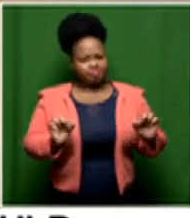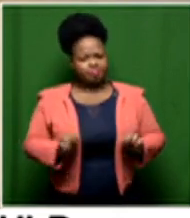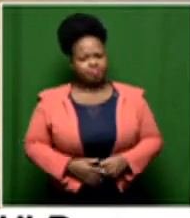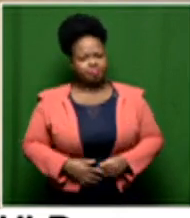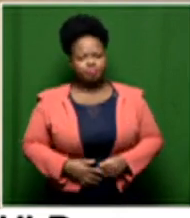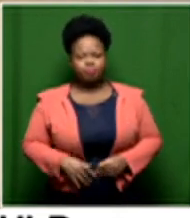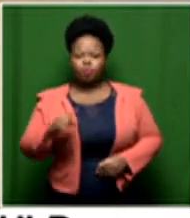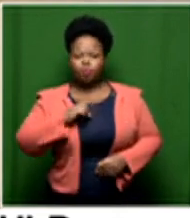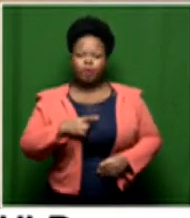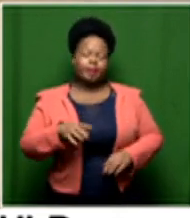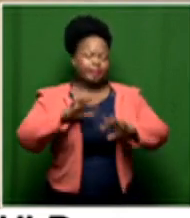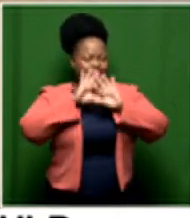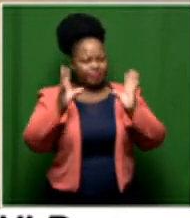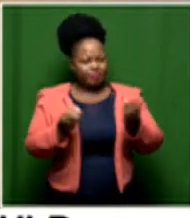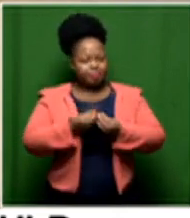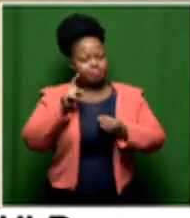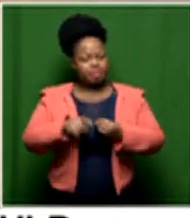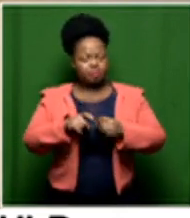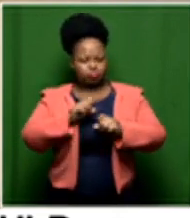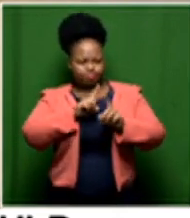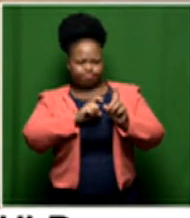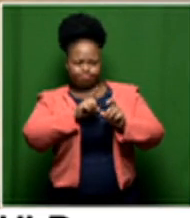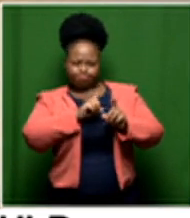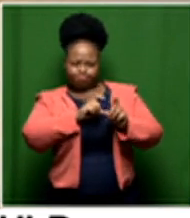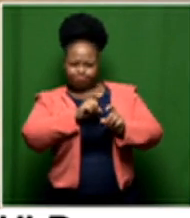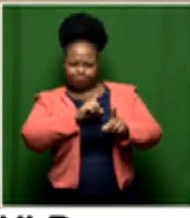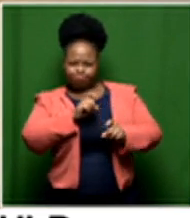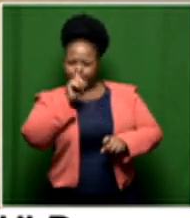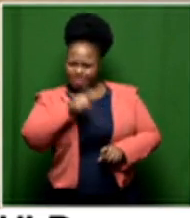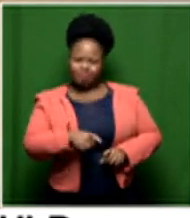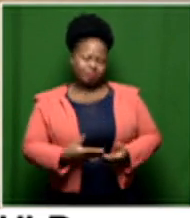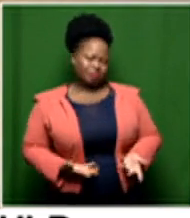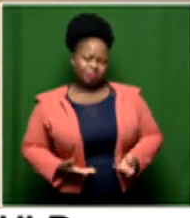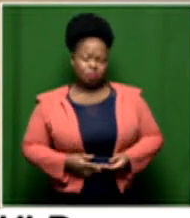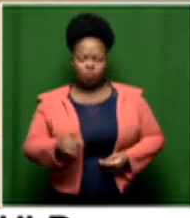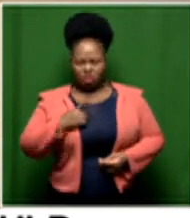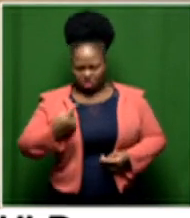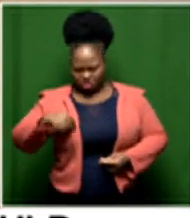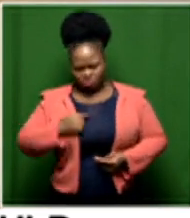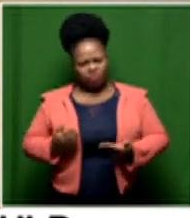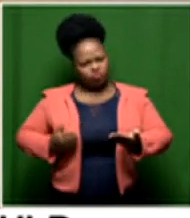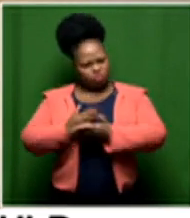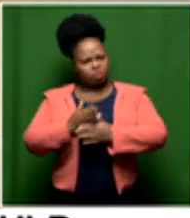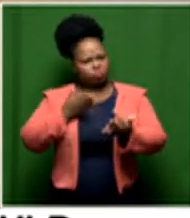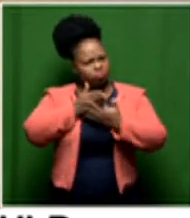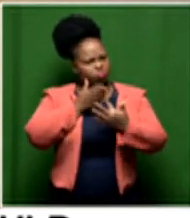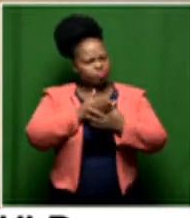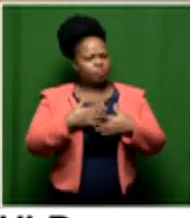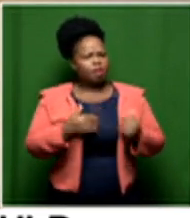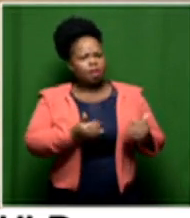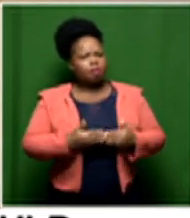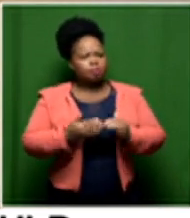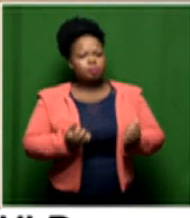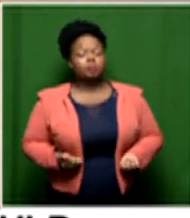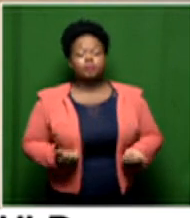single question has to be interrogated because we have a right of access to healthcare services,